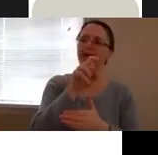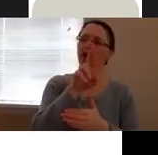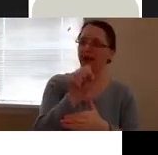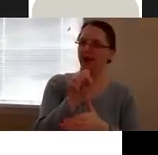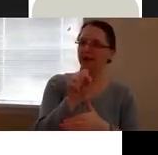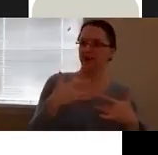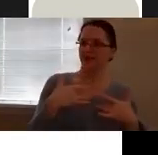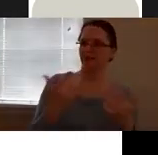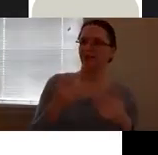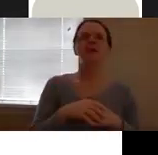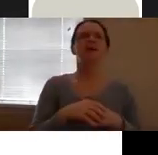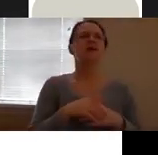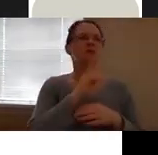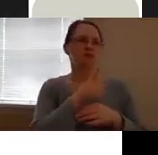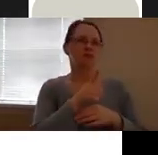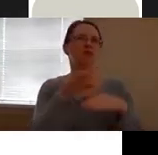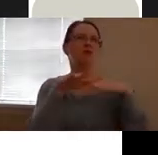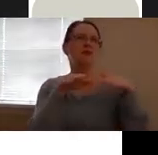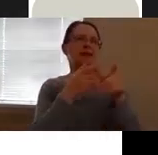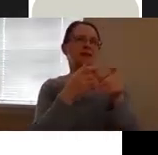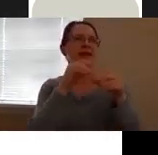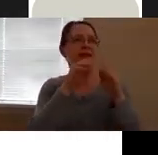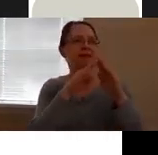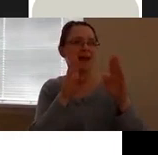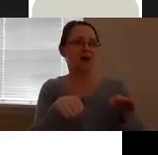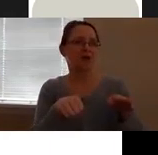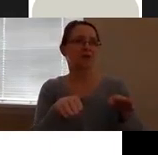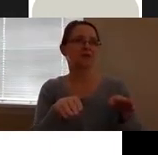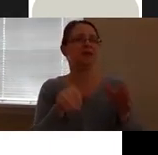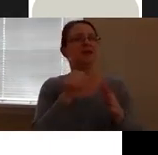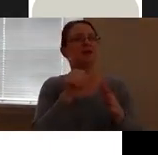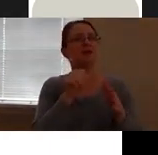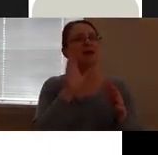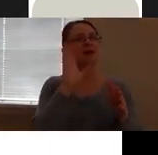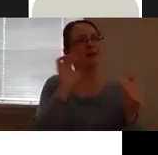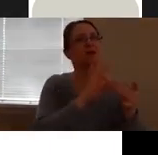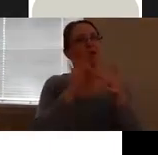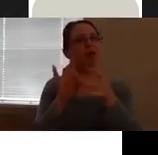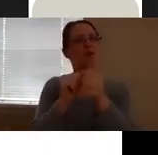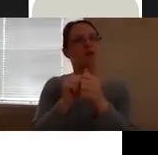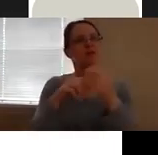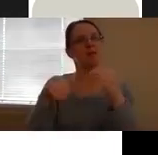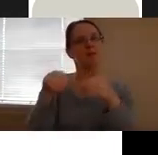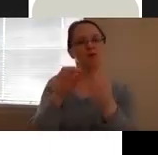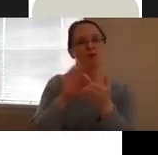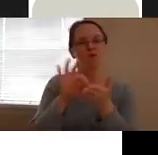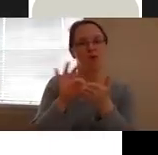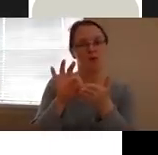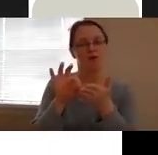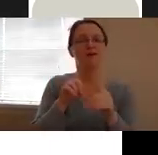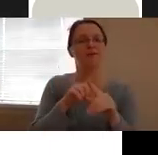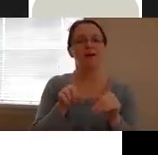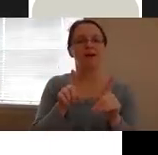is natural that gait speed was in the home, we would expect it to correlate with the motor score of UPDRS, but does